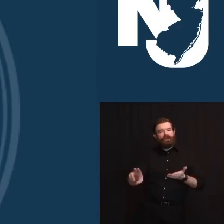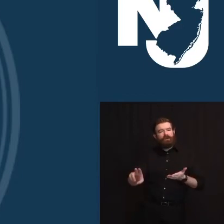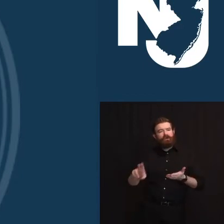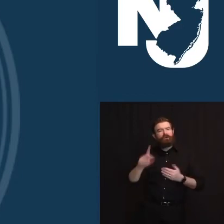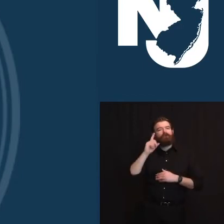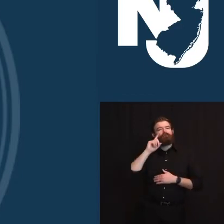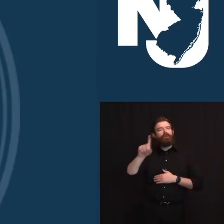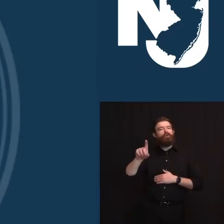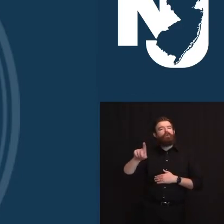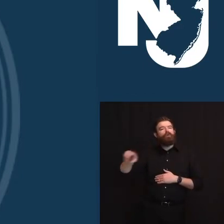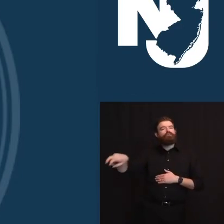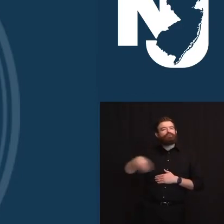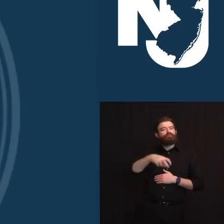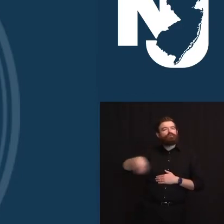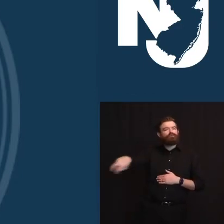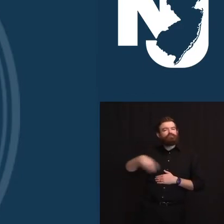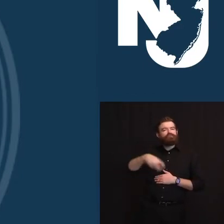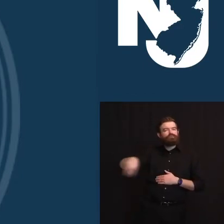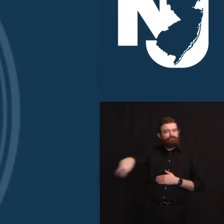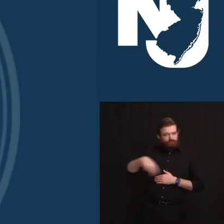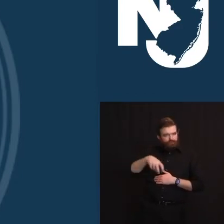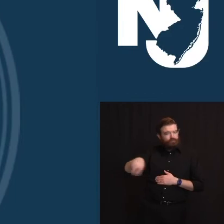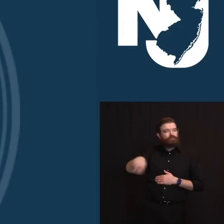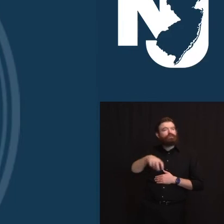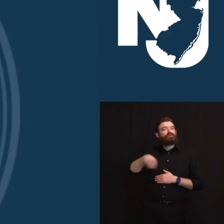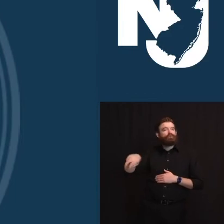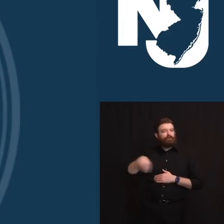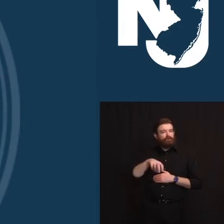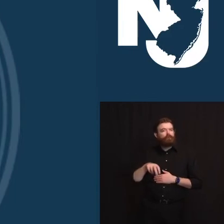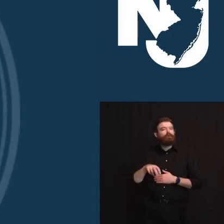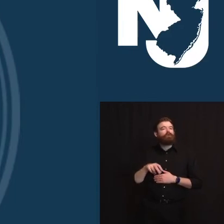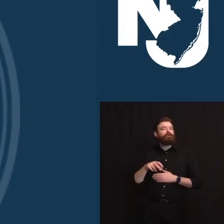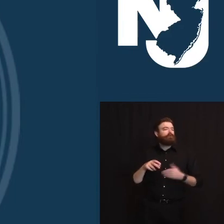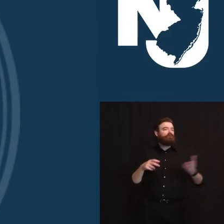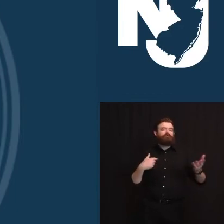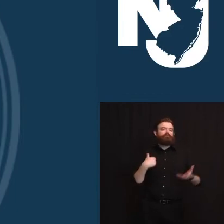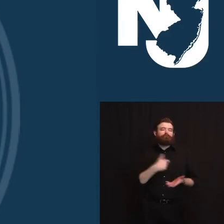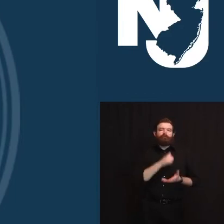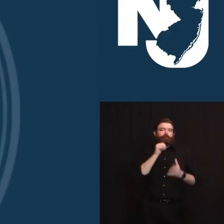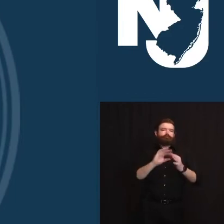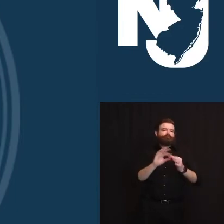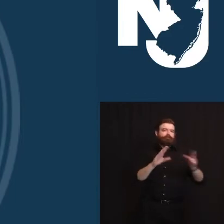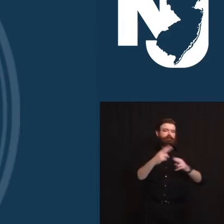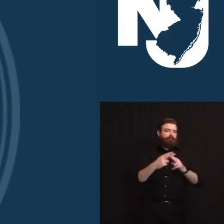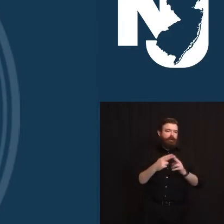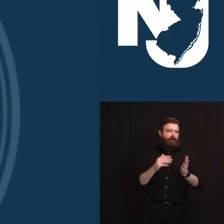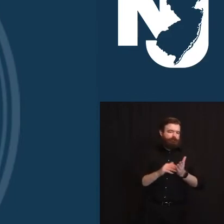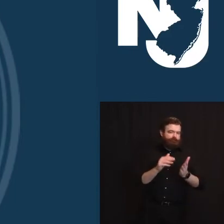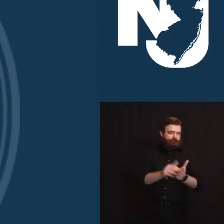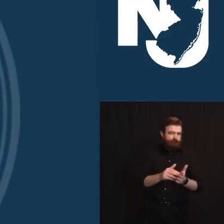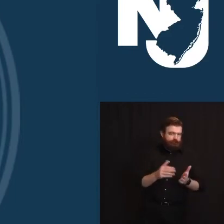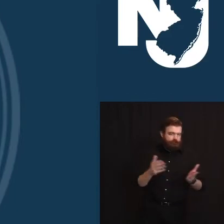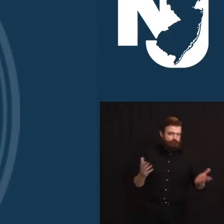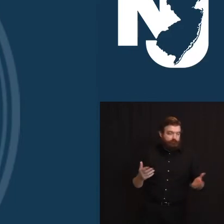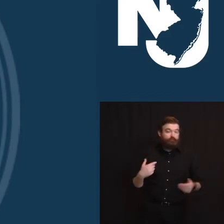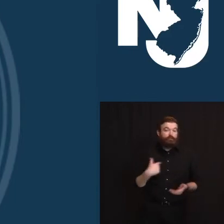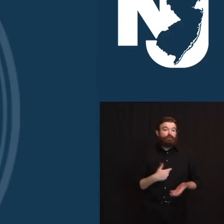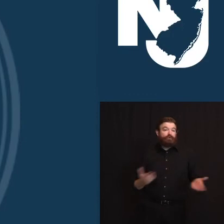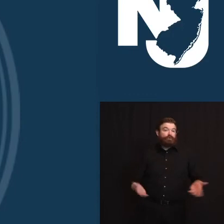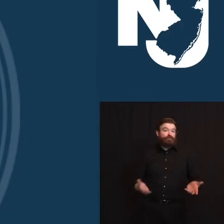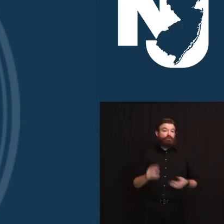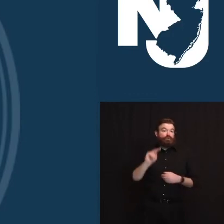spoken a whole lot about in this forum, so I wanted to spend a minute on Vinn. I can't put it any other way. The progress we have made in improving